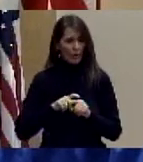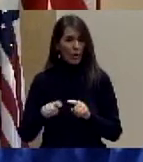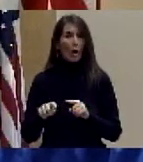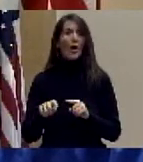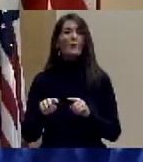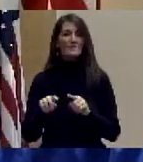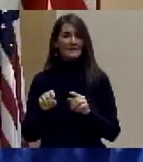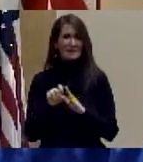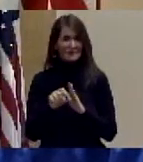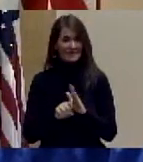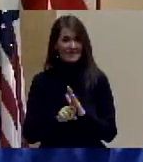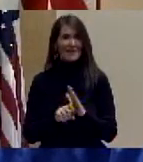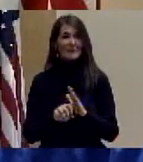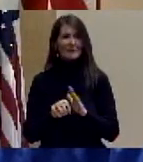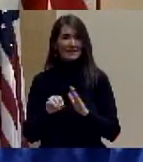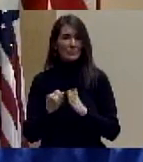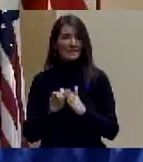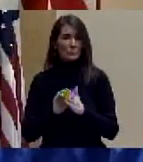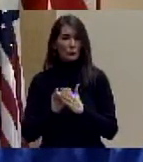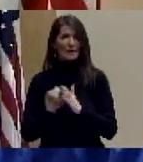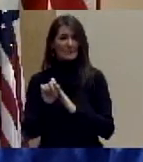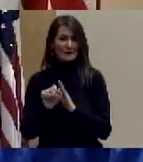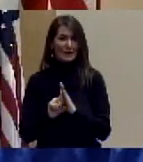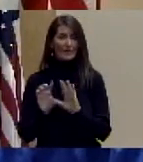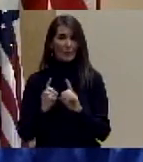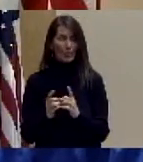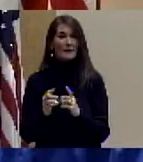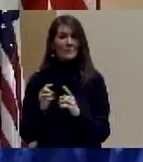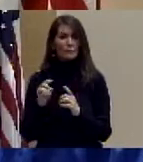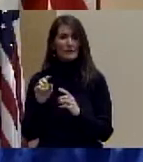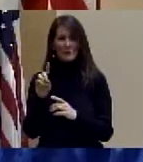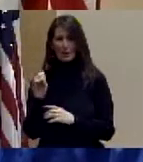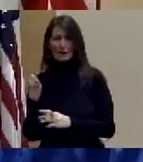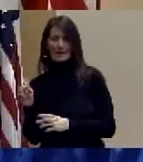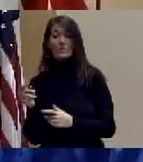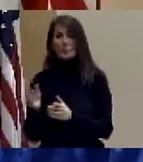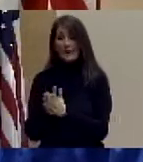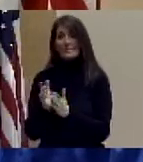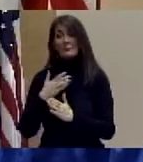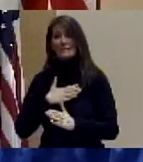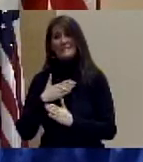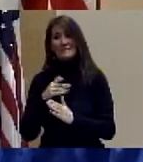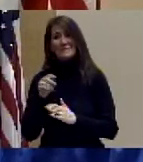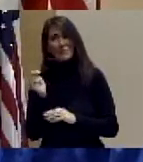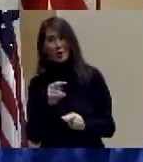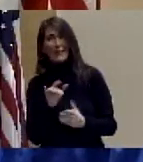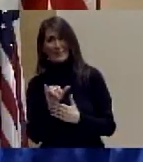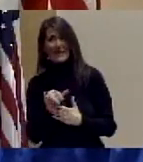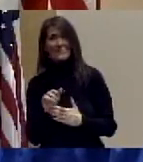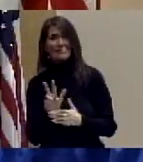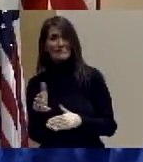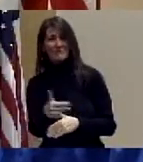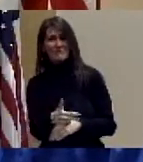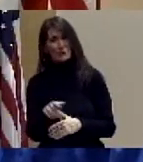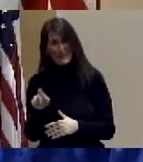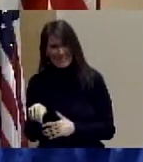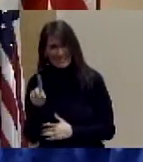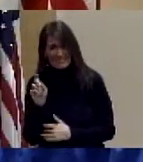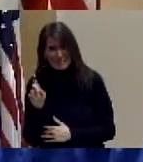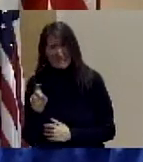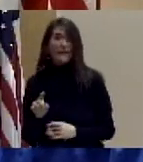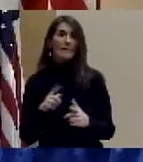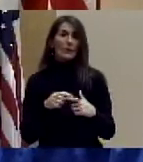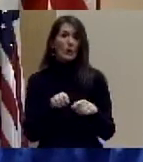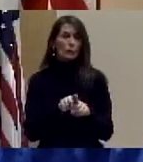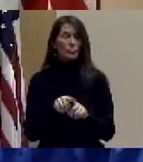of Transportation, and I repeat that call tonight, to re-examine the need for that left turn, but in any event, to thoroughly